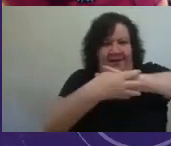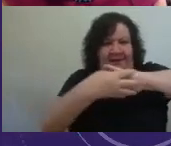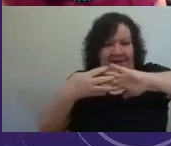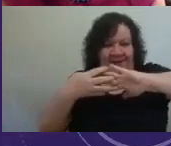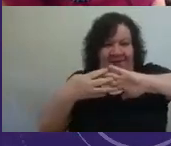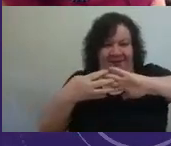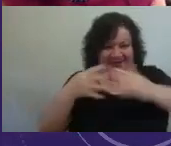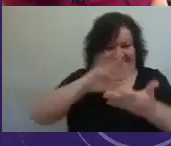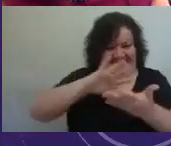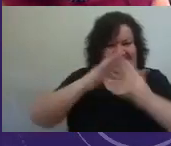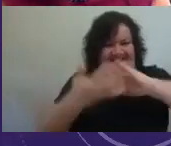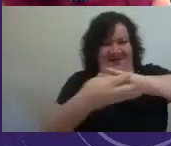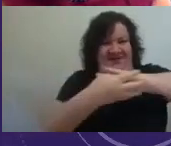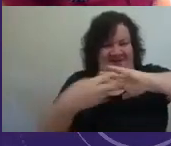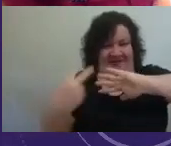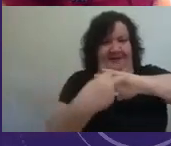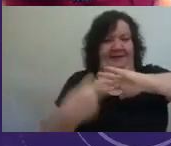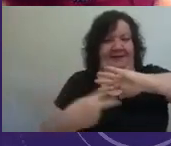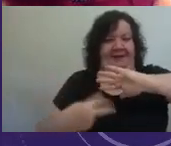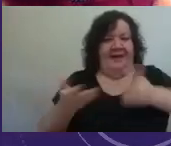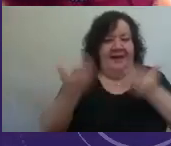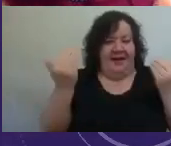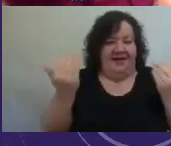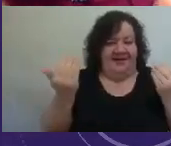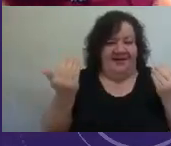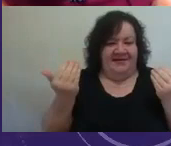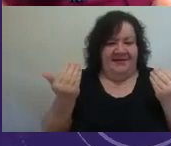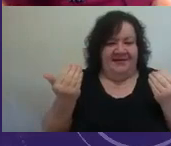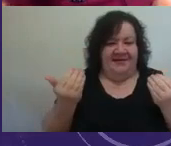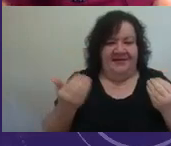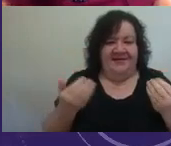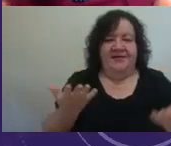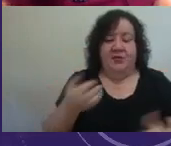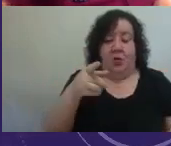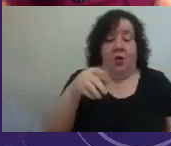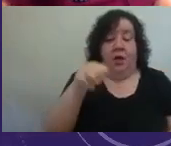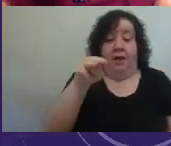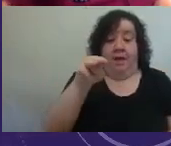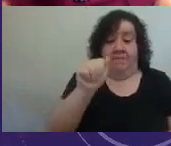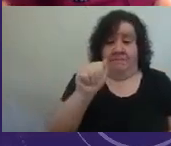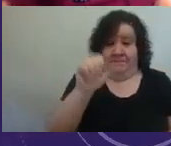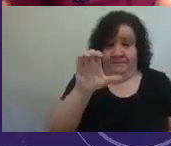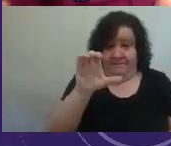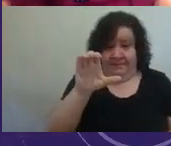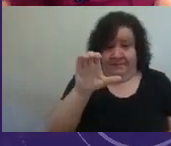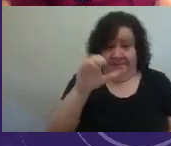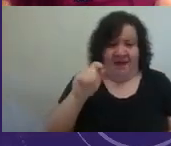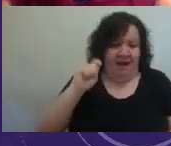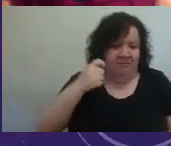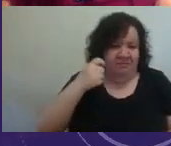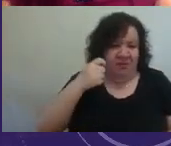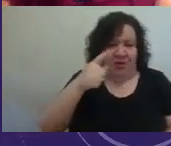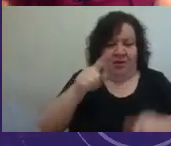to click the Apple logo, click System Preference, click Accessibility, click